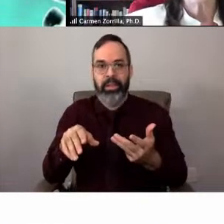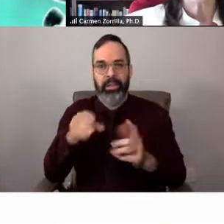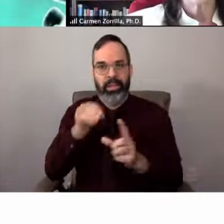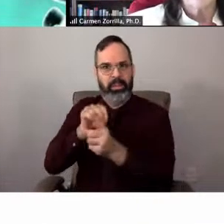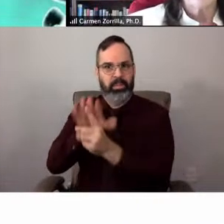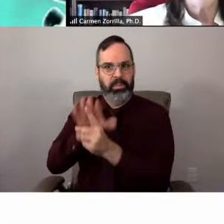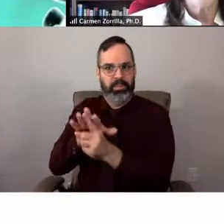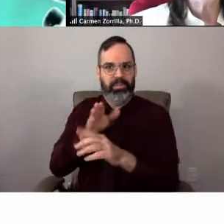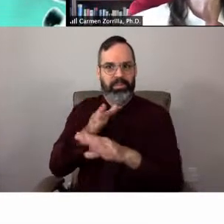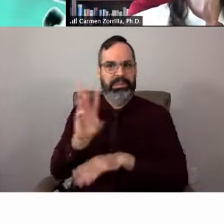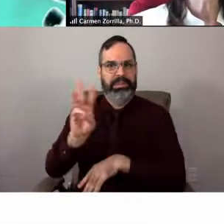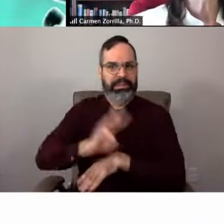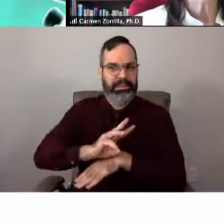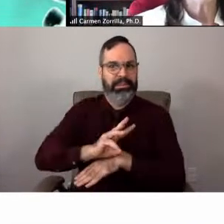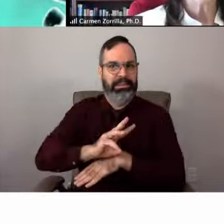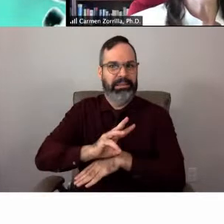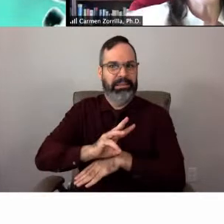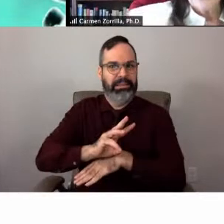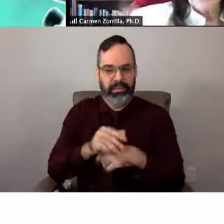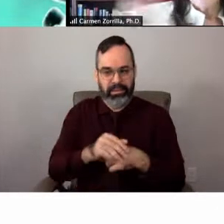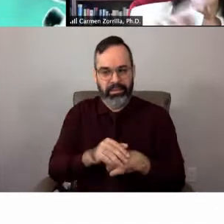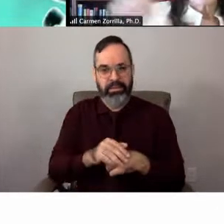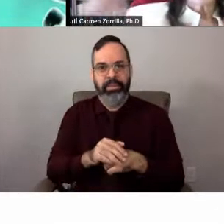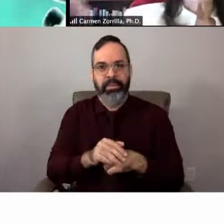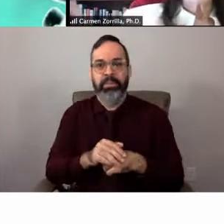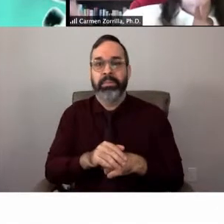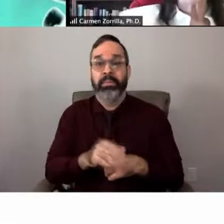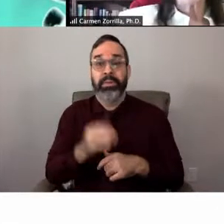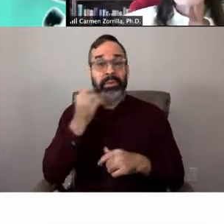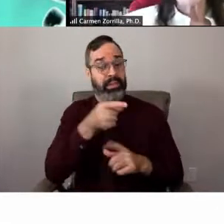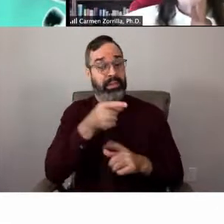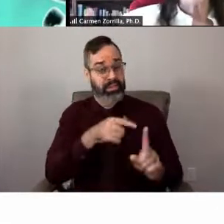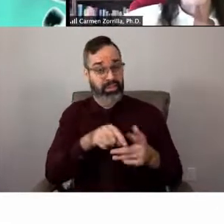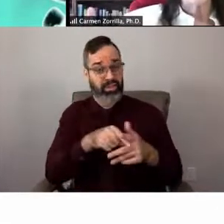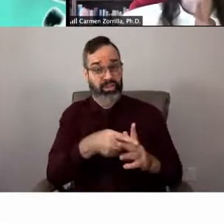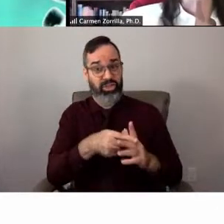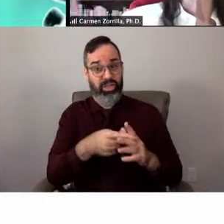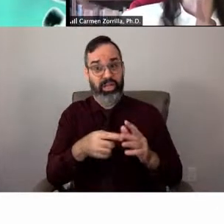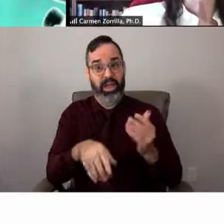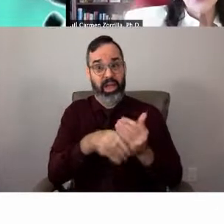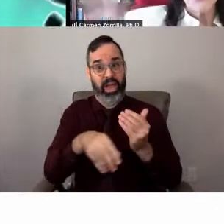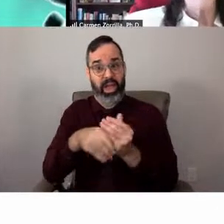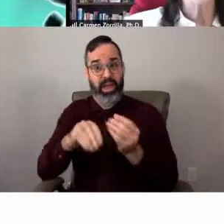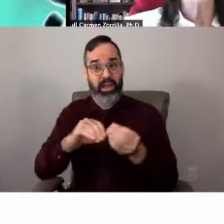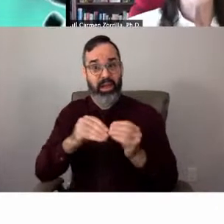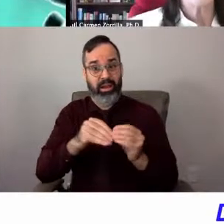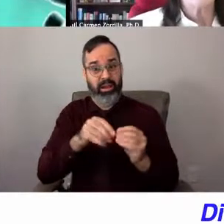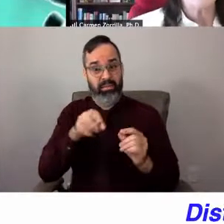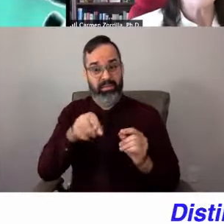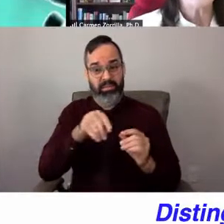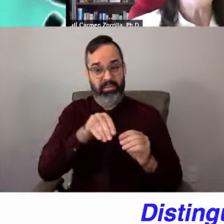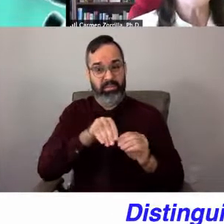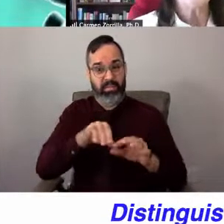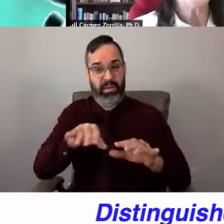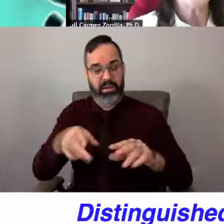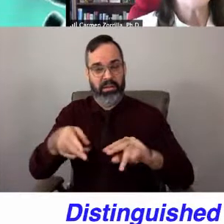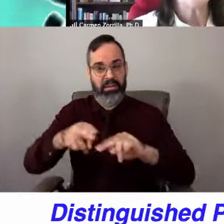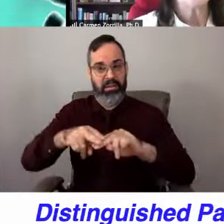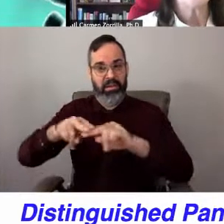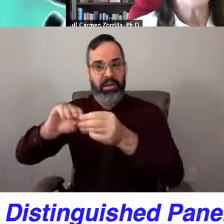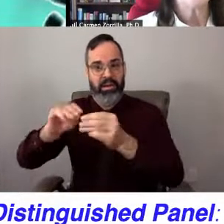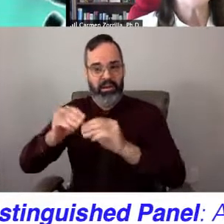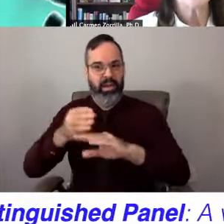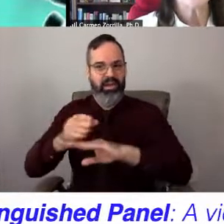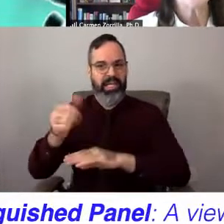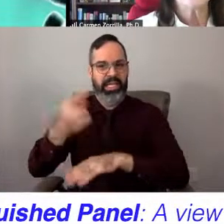6 days. So if you start adding the numbers, that's why you get the 10 days. And again,